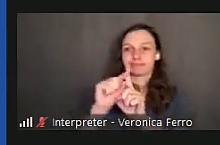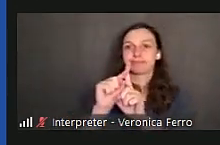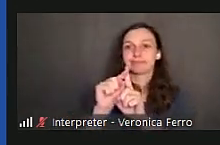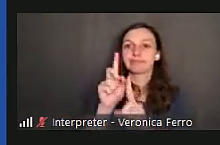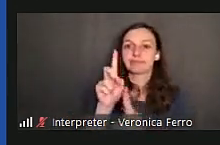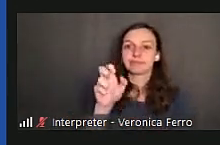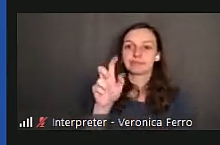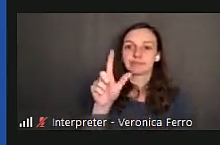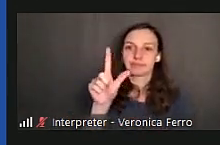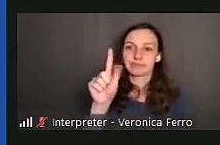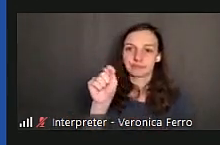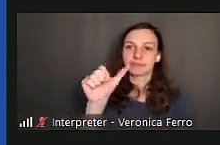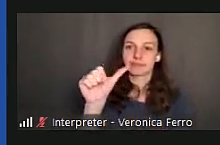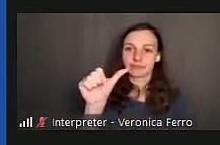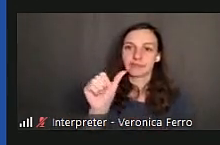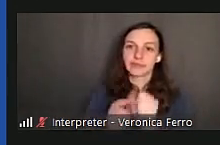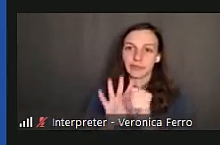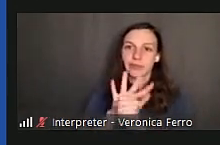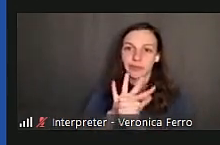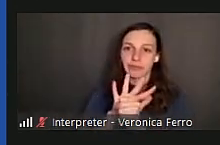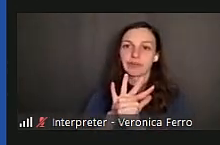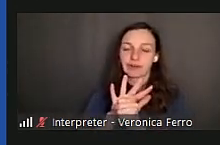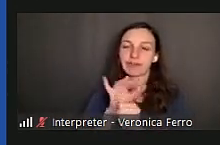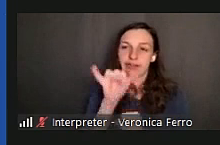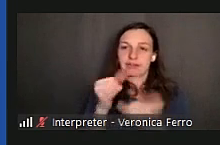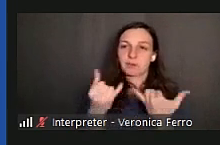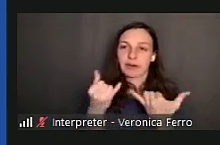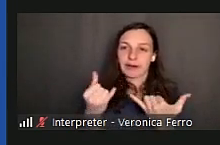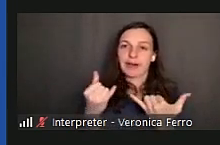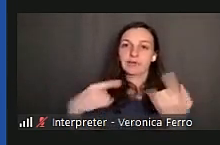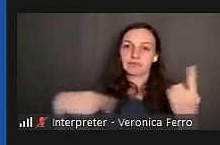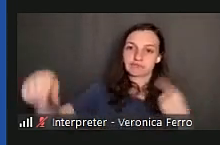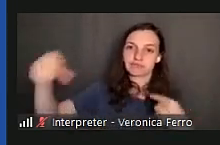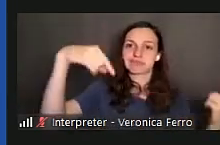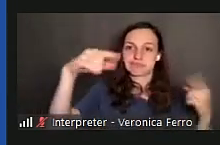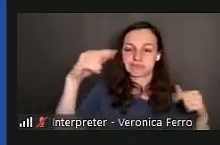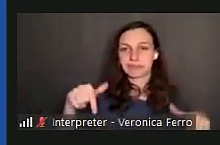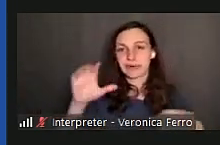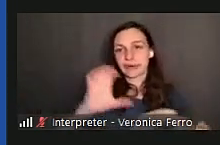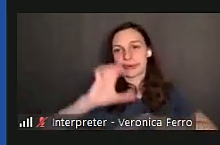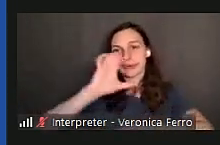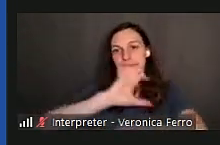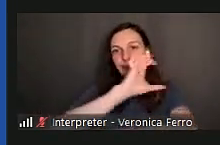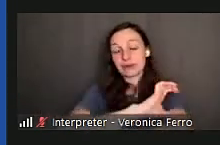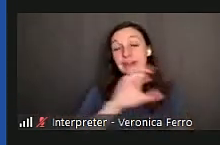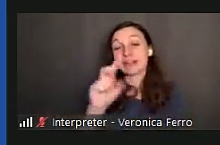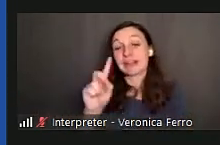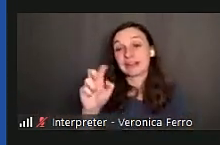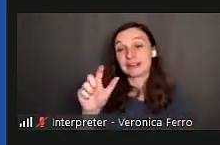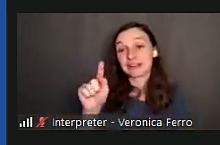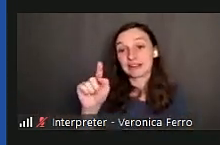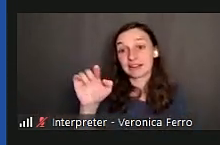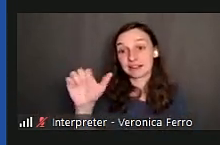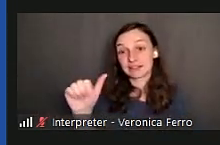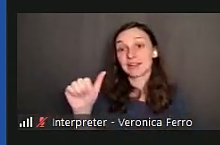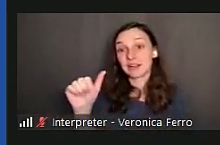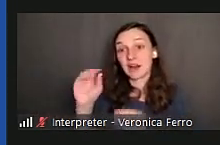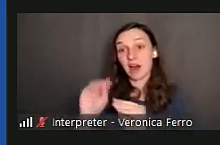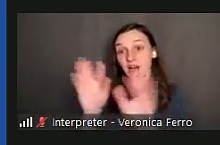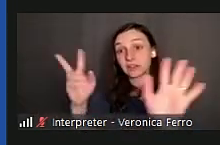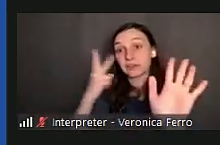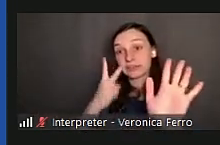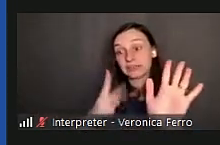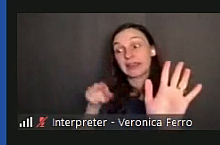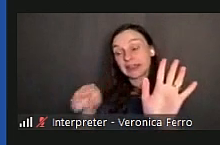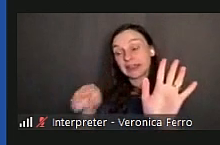in Colorado at this point. Delta has demonstrated to us that it has clear advantages over other variants in being transmitted from person